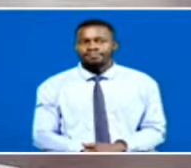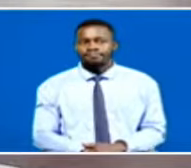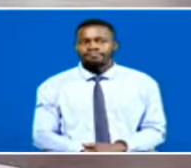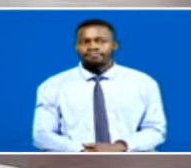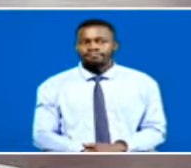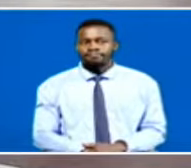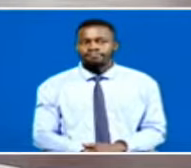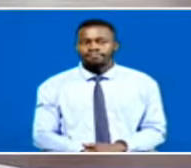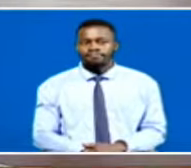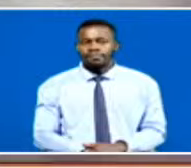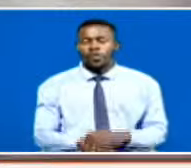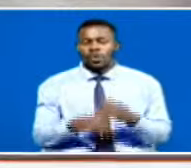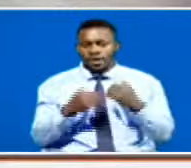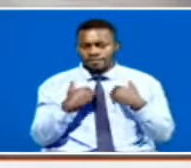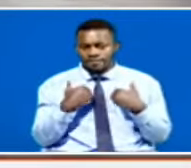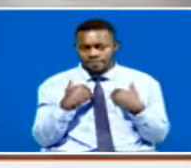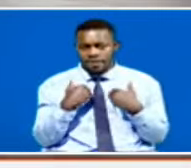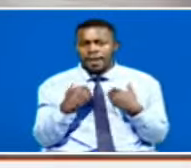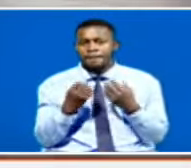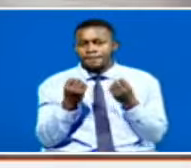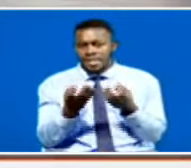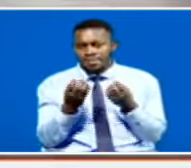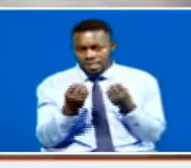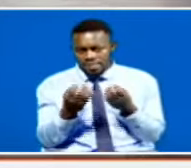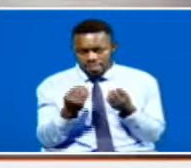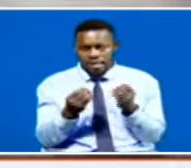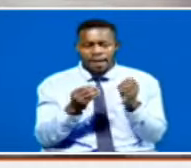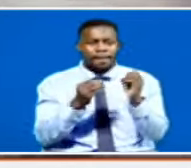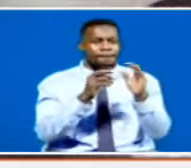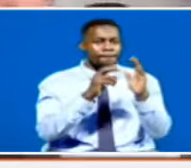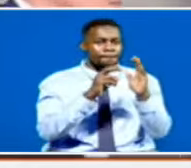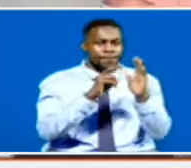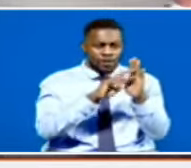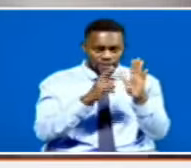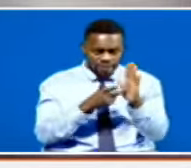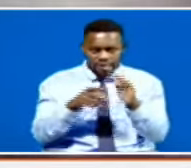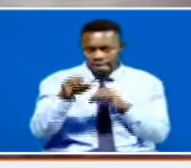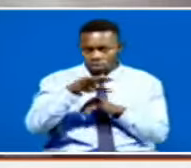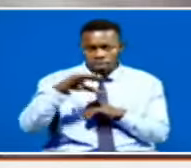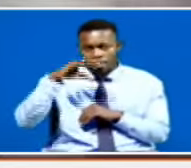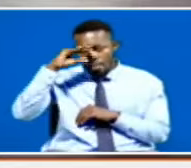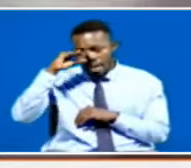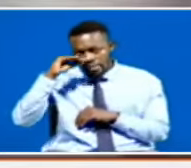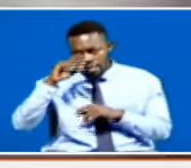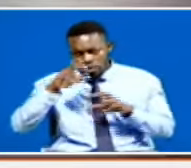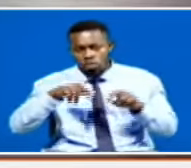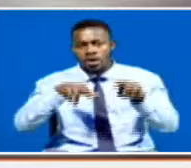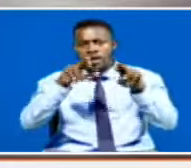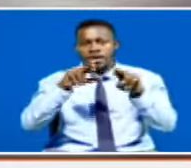Also other projects around the Mombasa with JICA, which include